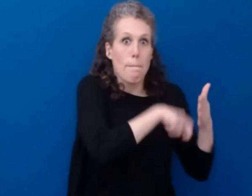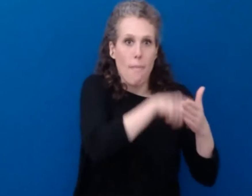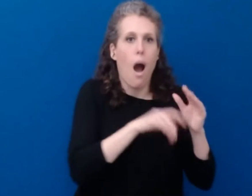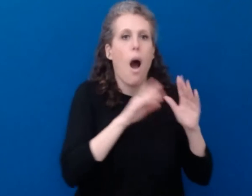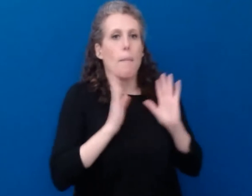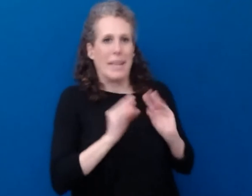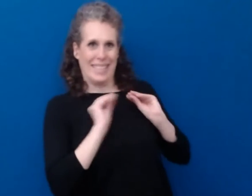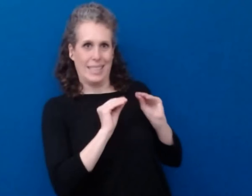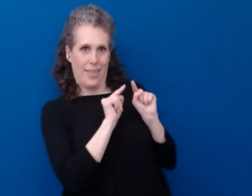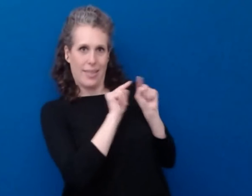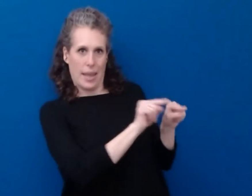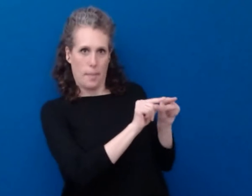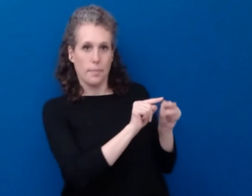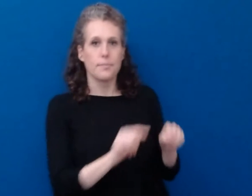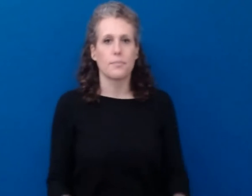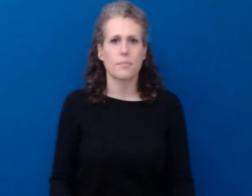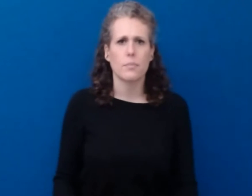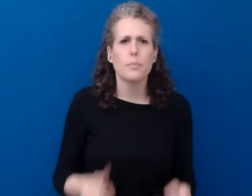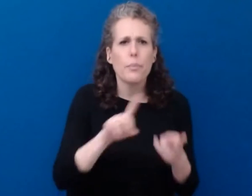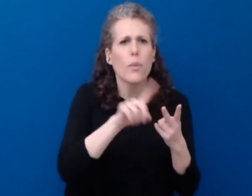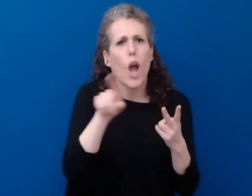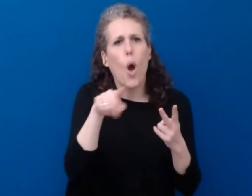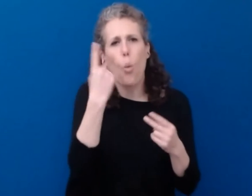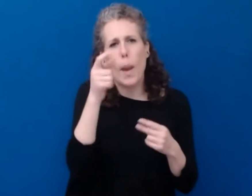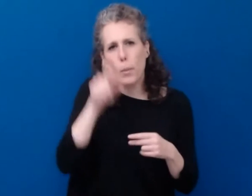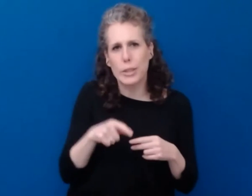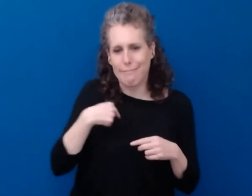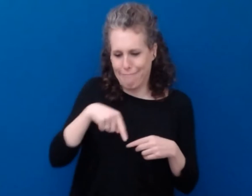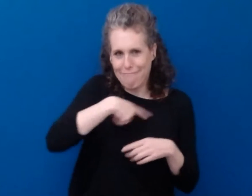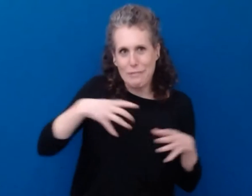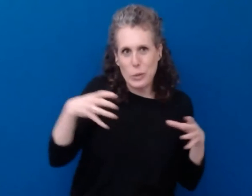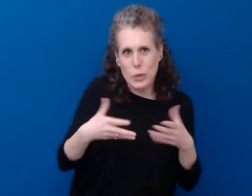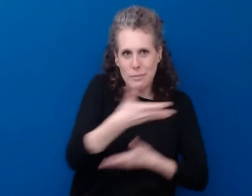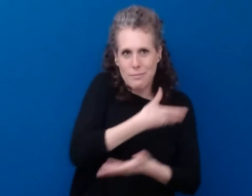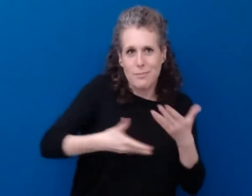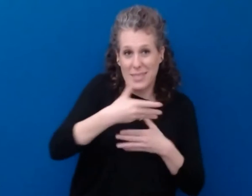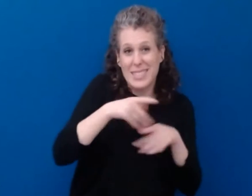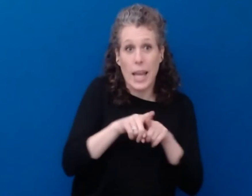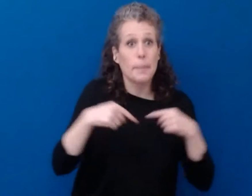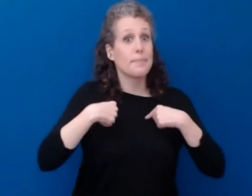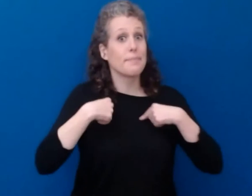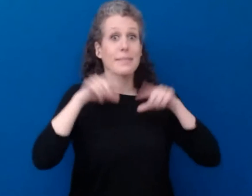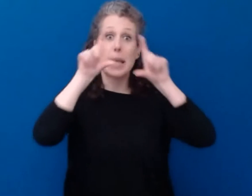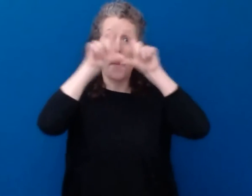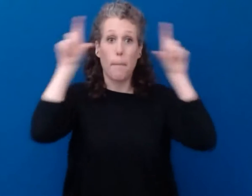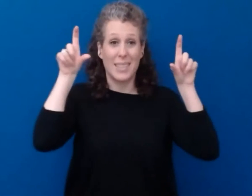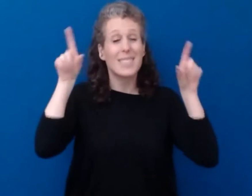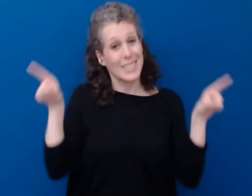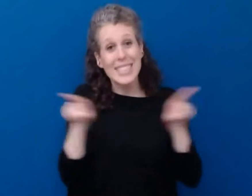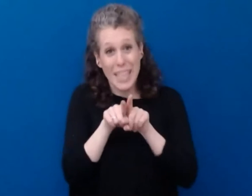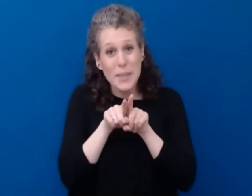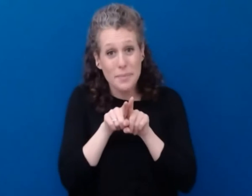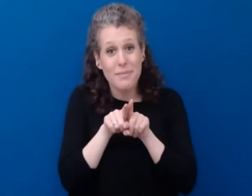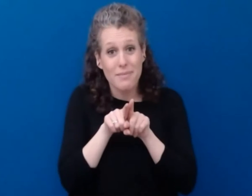we also, as Wei-Tin mentioned in our group, we as a business, we need to actually make requirements on